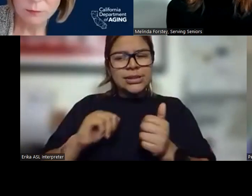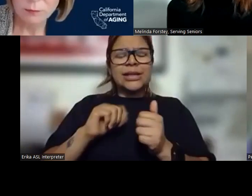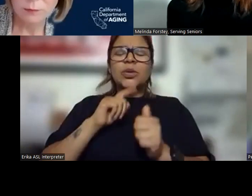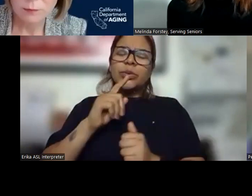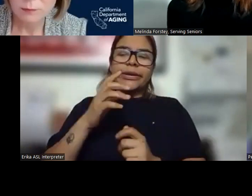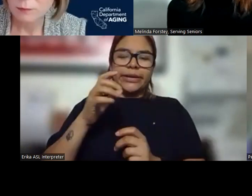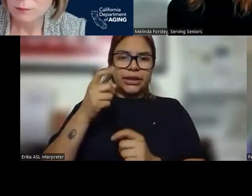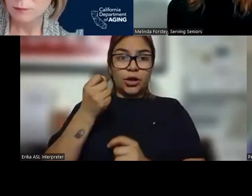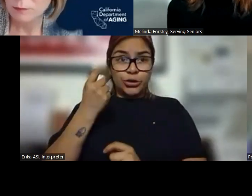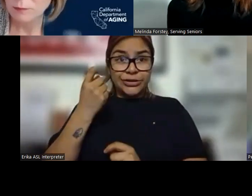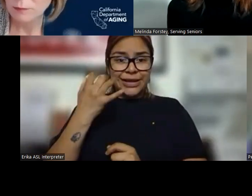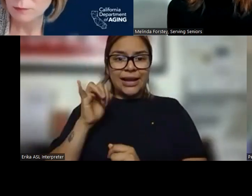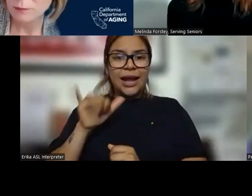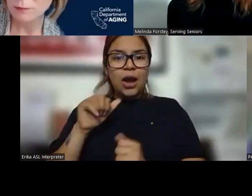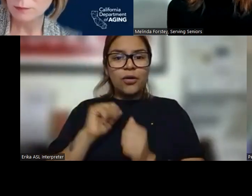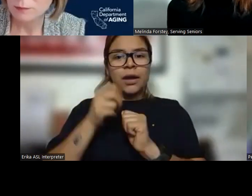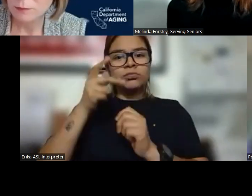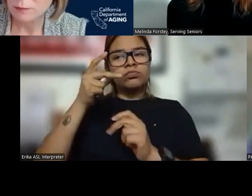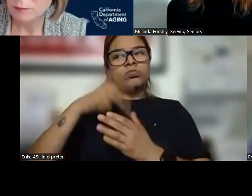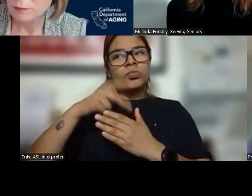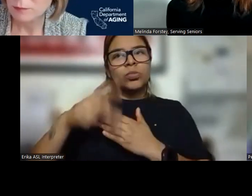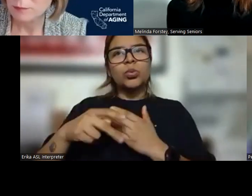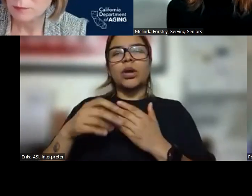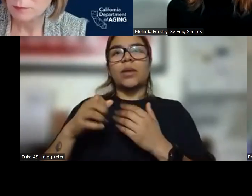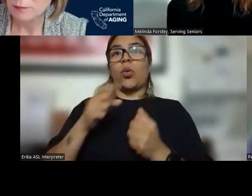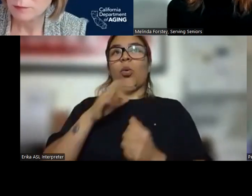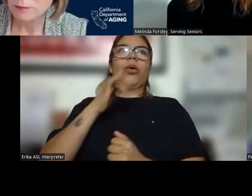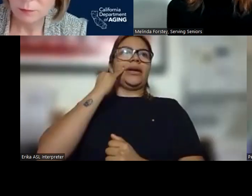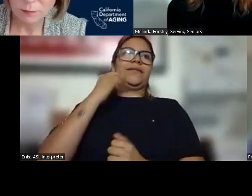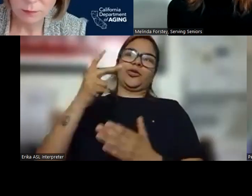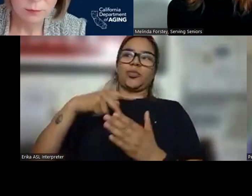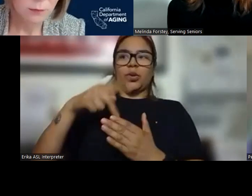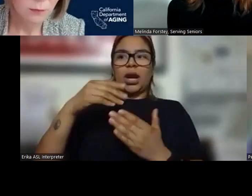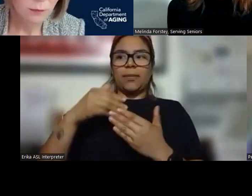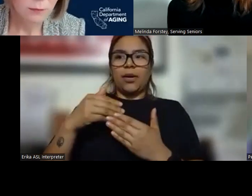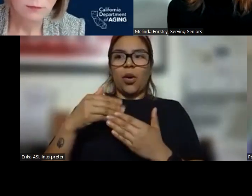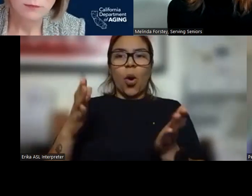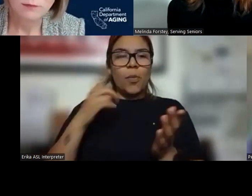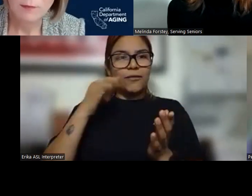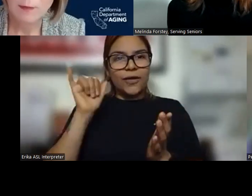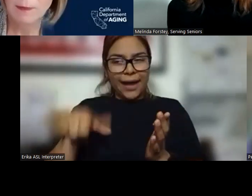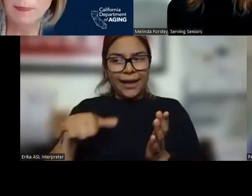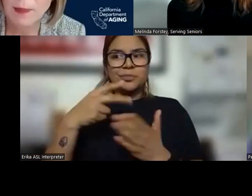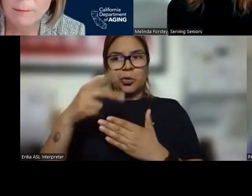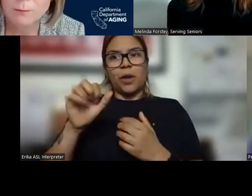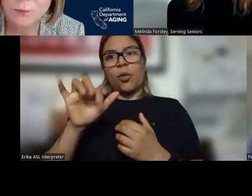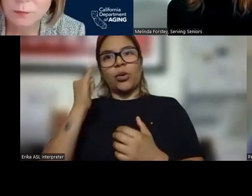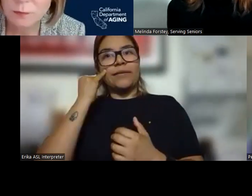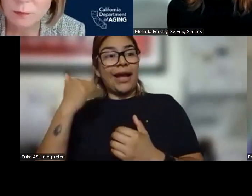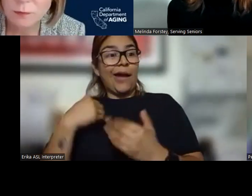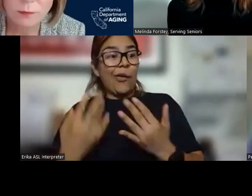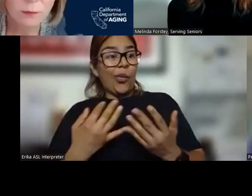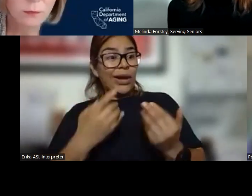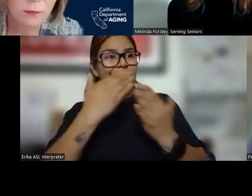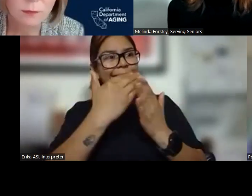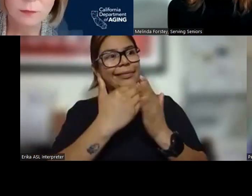the various programs that are available. For example, if there's a waiting list for people